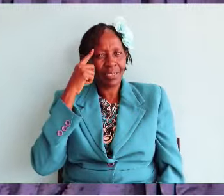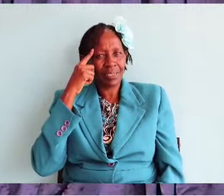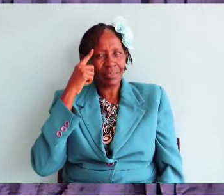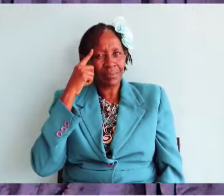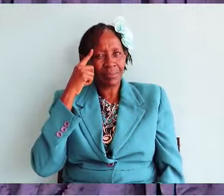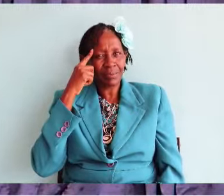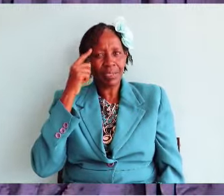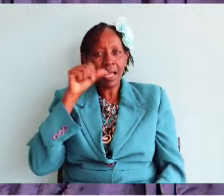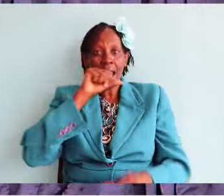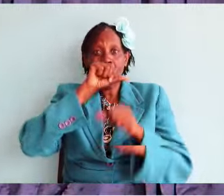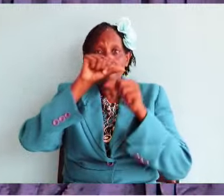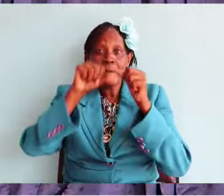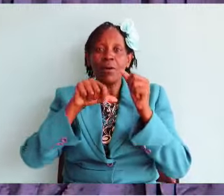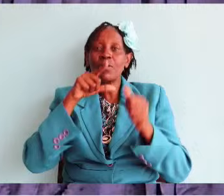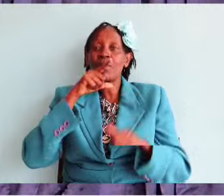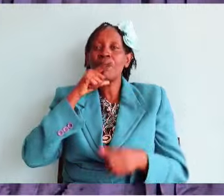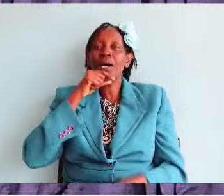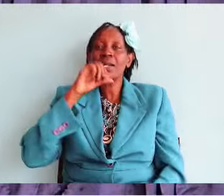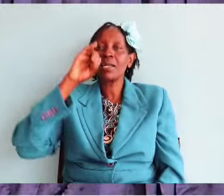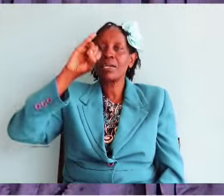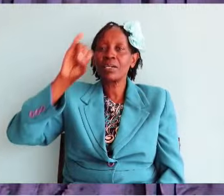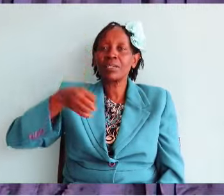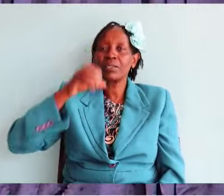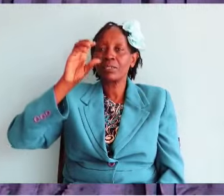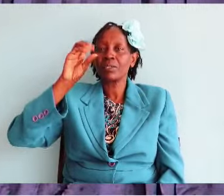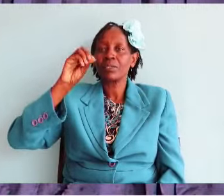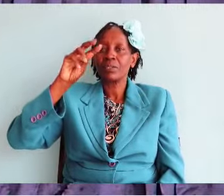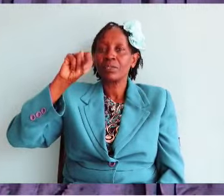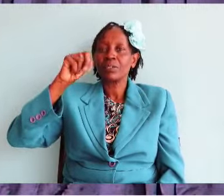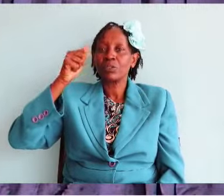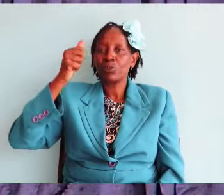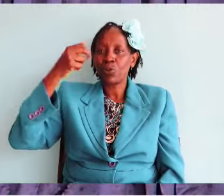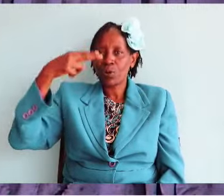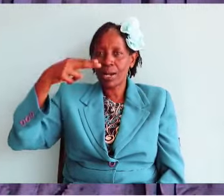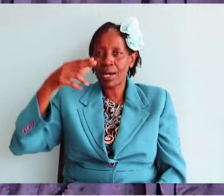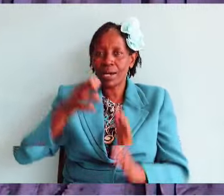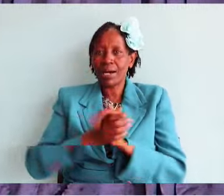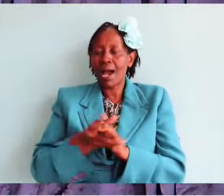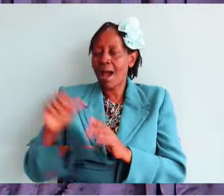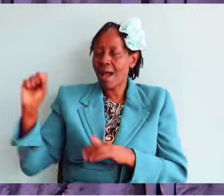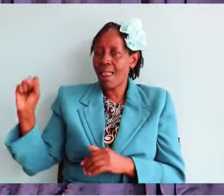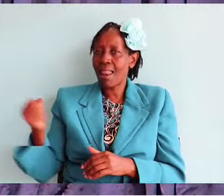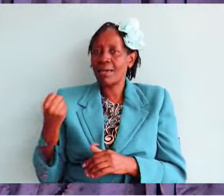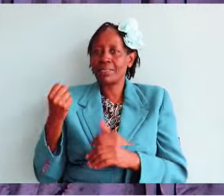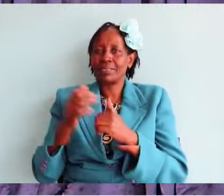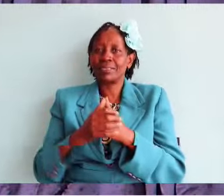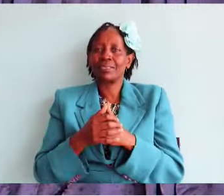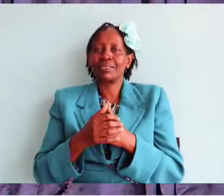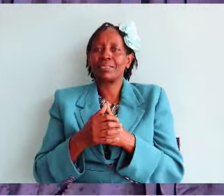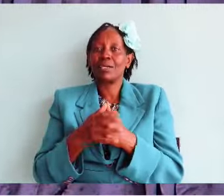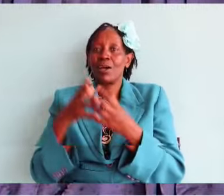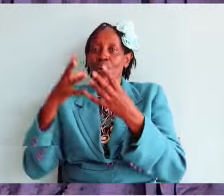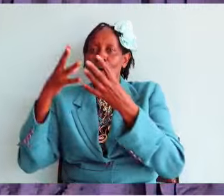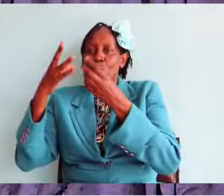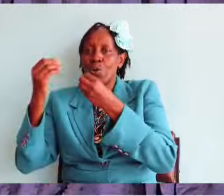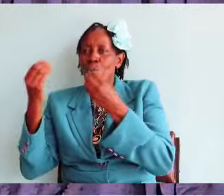Jonah. And the Lord said to Jonah, arise and go to